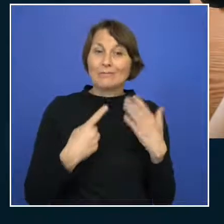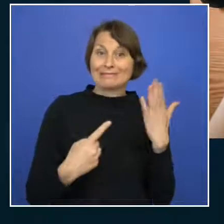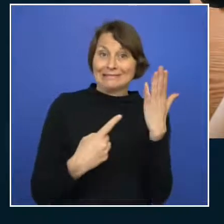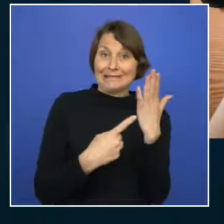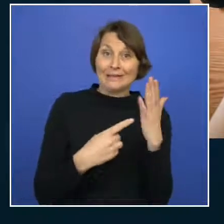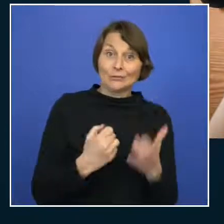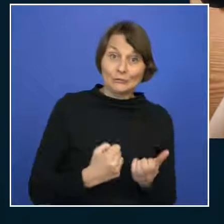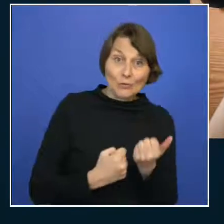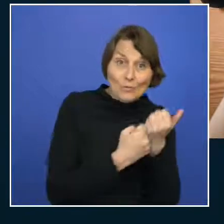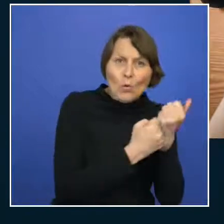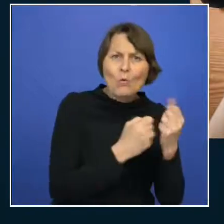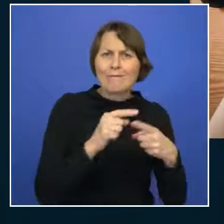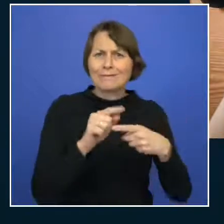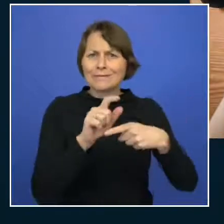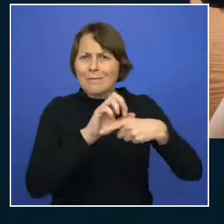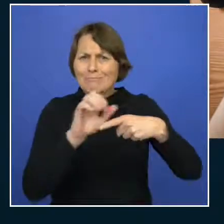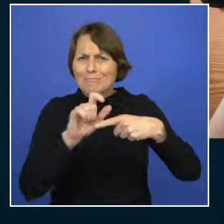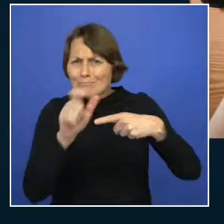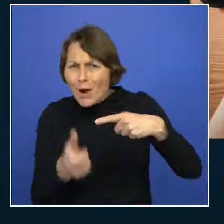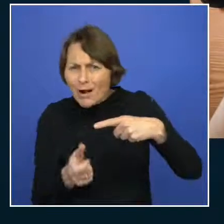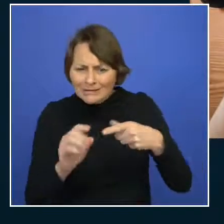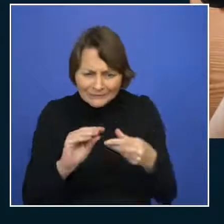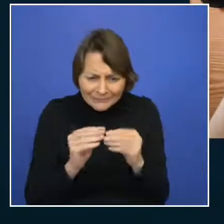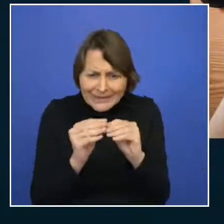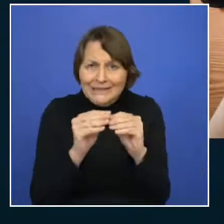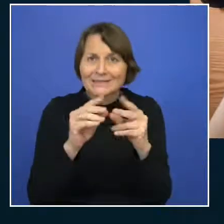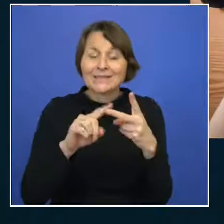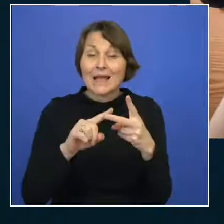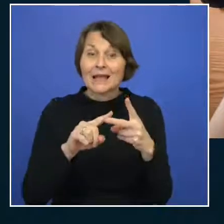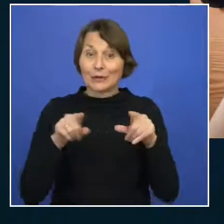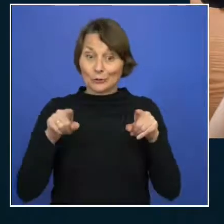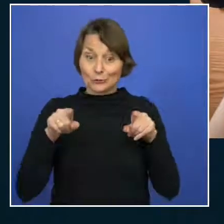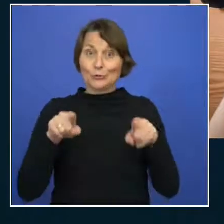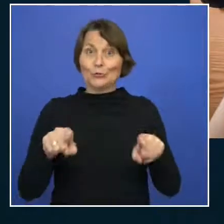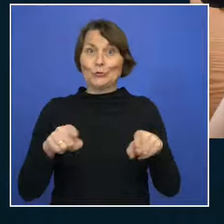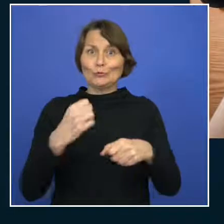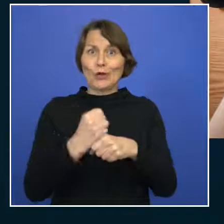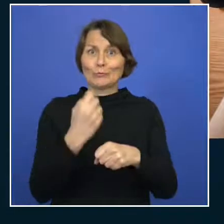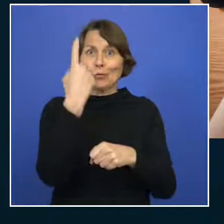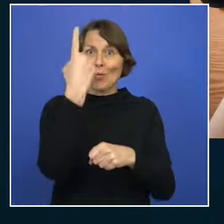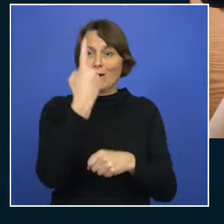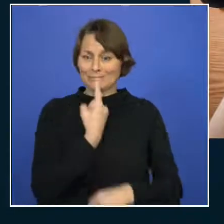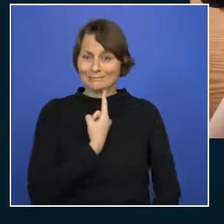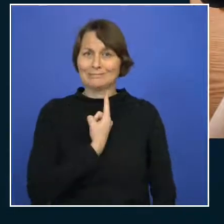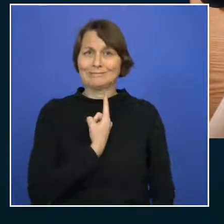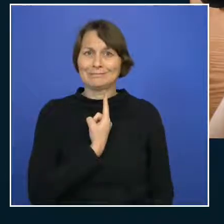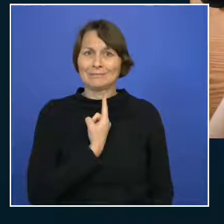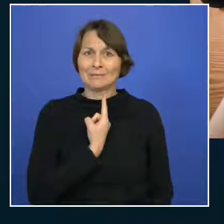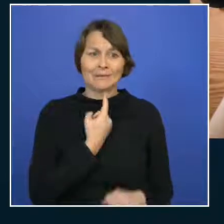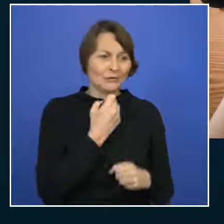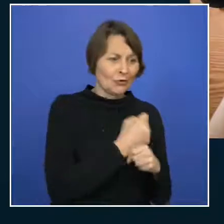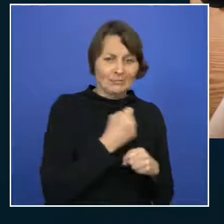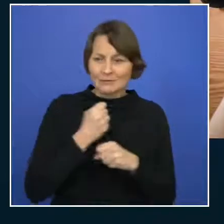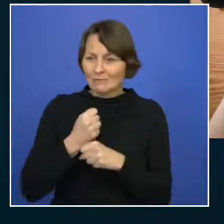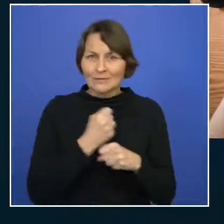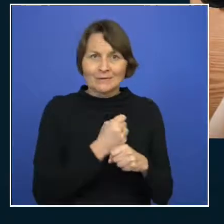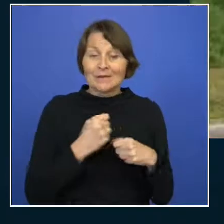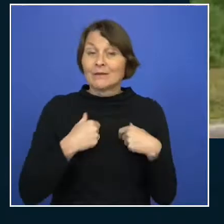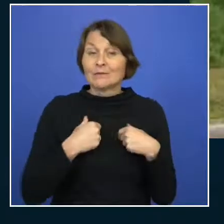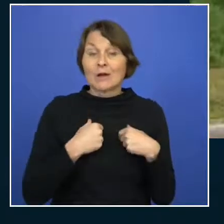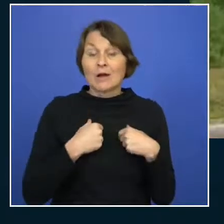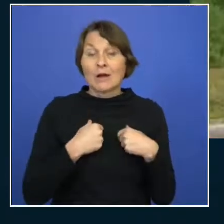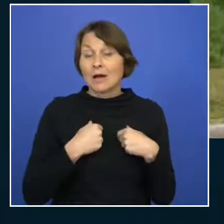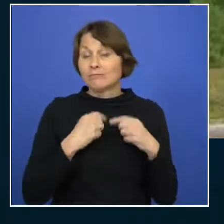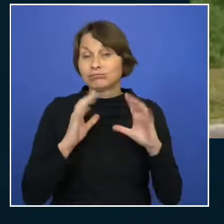development. So it was two parallel jobs for one person, and To make the long story short, after